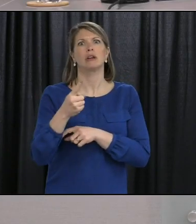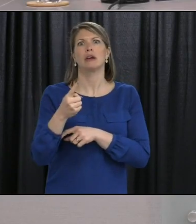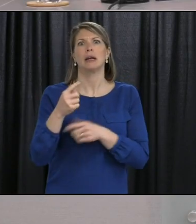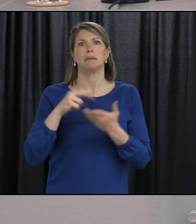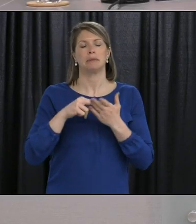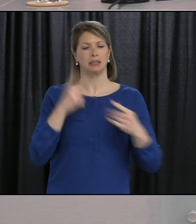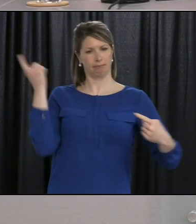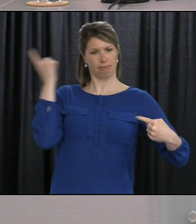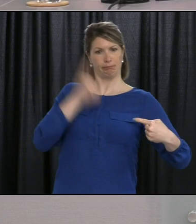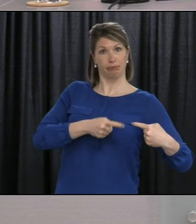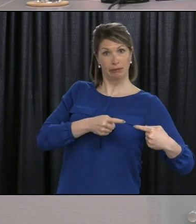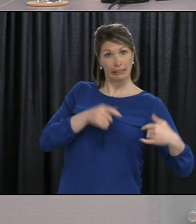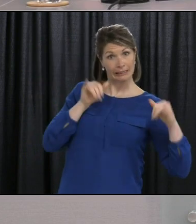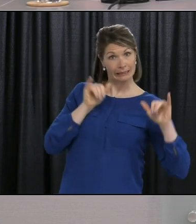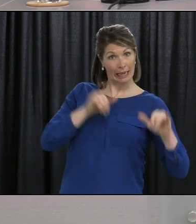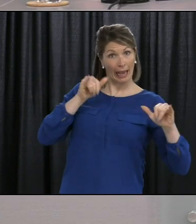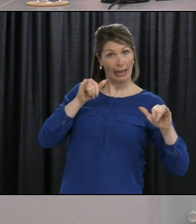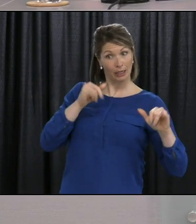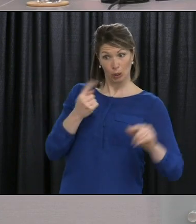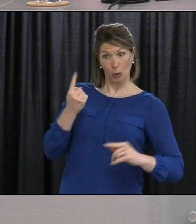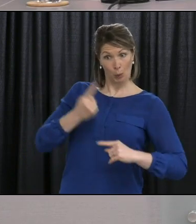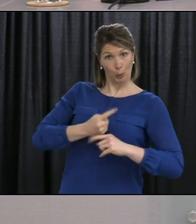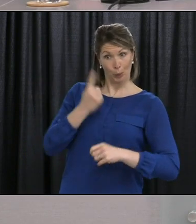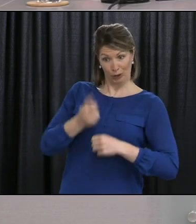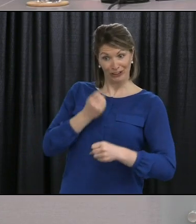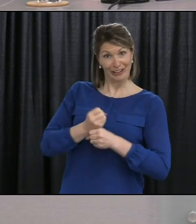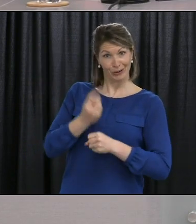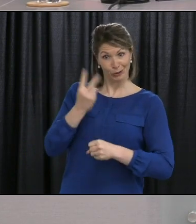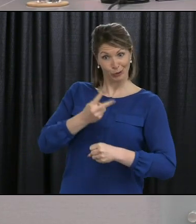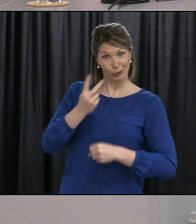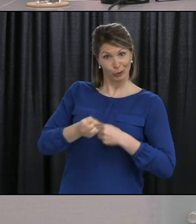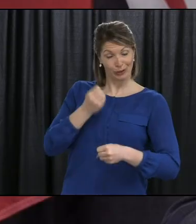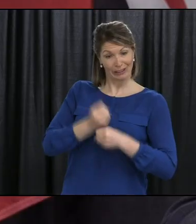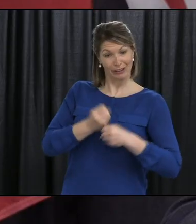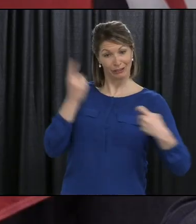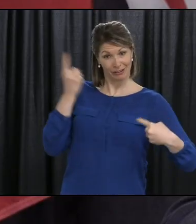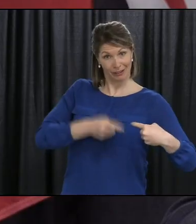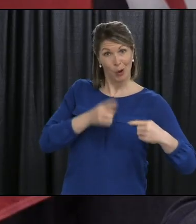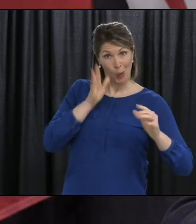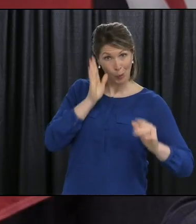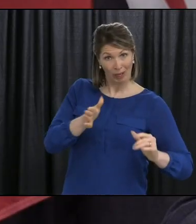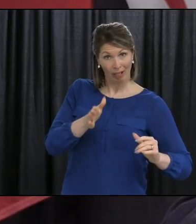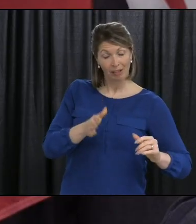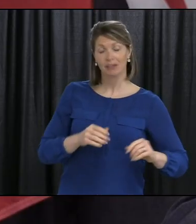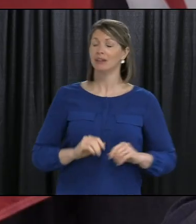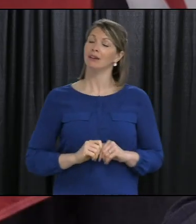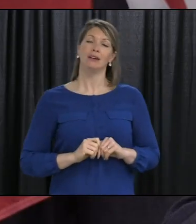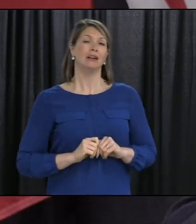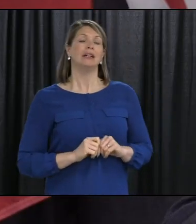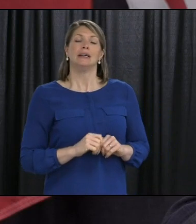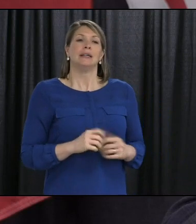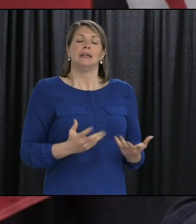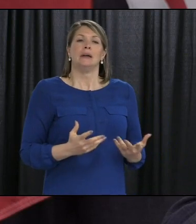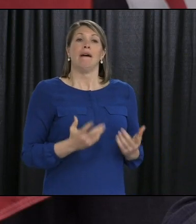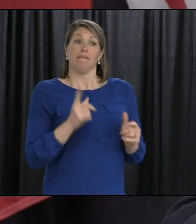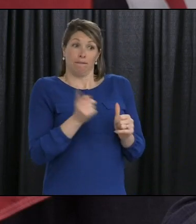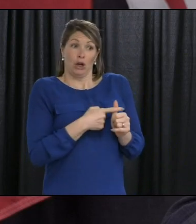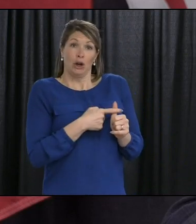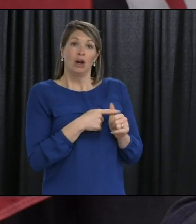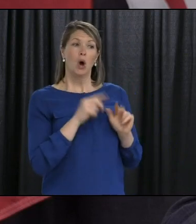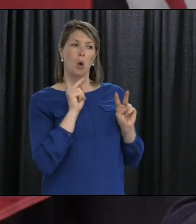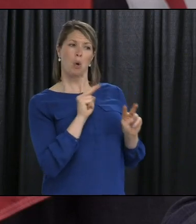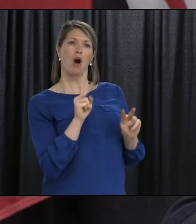long? Well, what it will mean is that as we will learn lessons from other jurisdictions as well, we'll make sure that we have